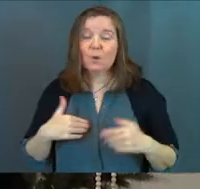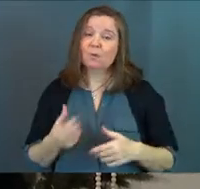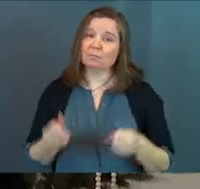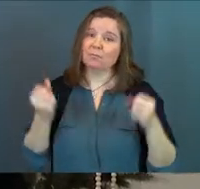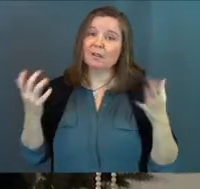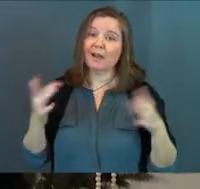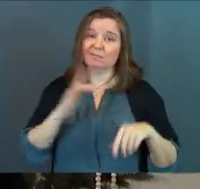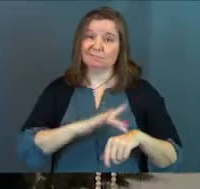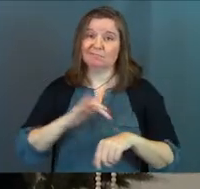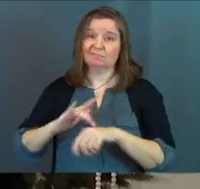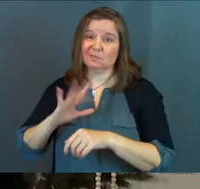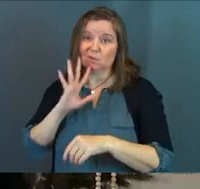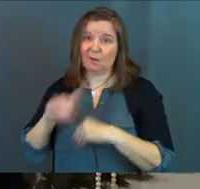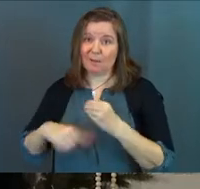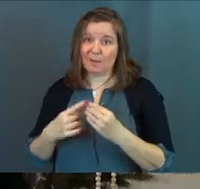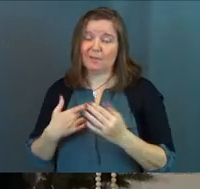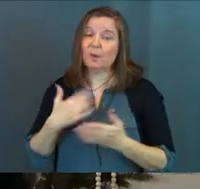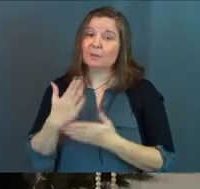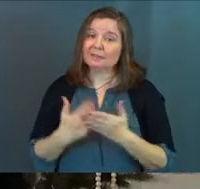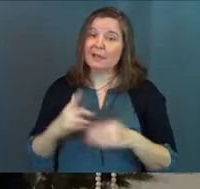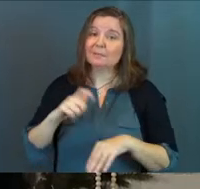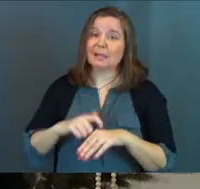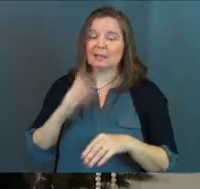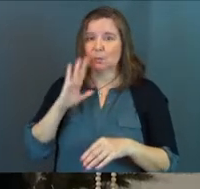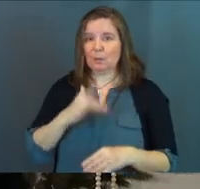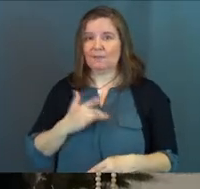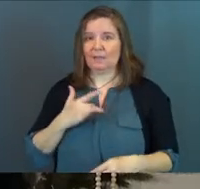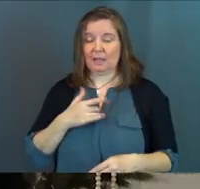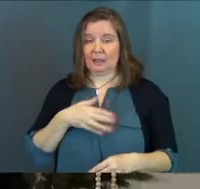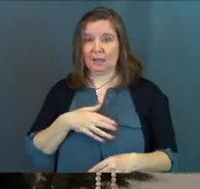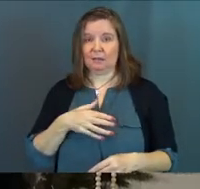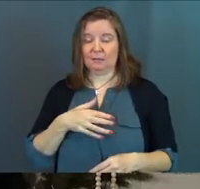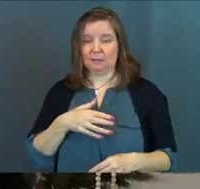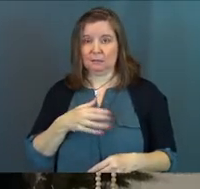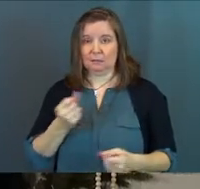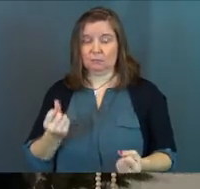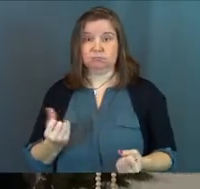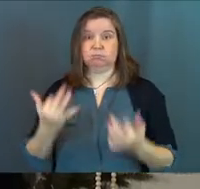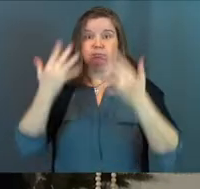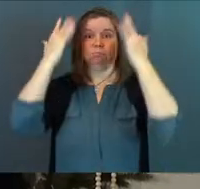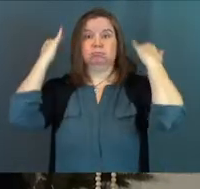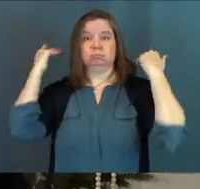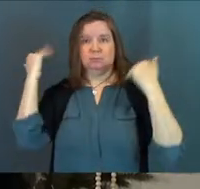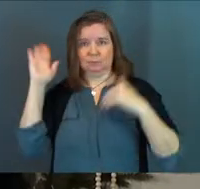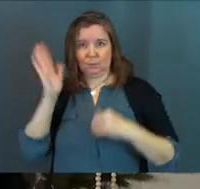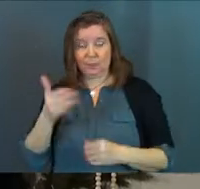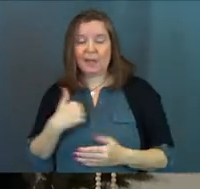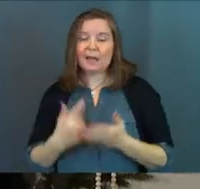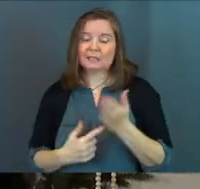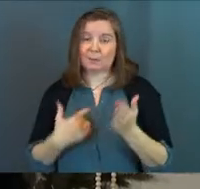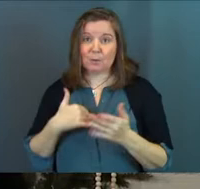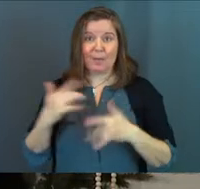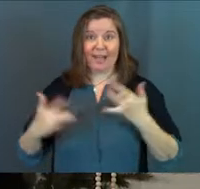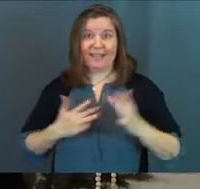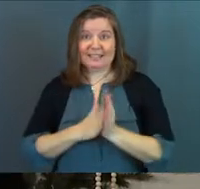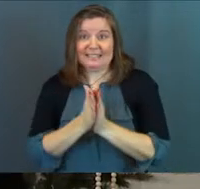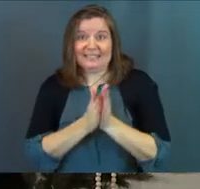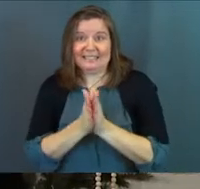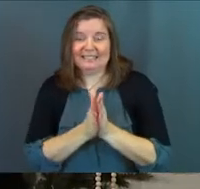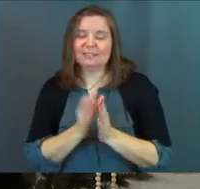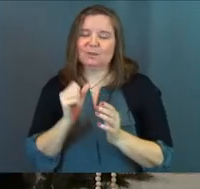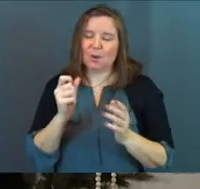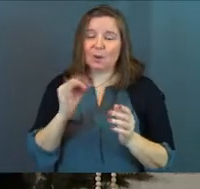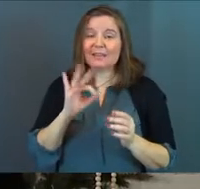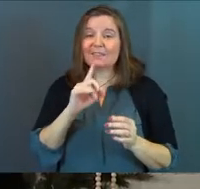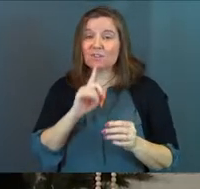a lot to cover. There's going to be times today. It's going to feel like drinking from a bit of a fire hose. And some of you guys are going to be so excited about that.